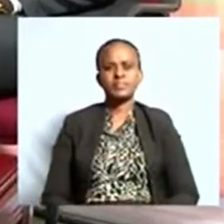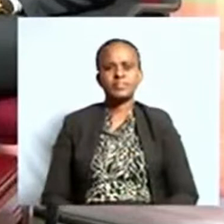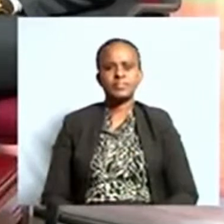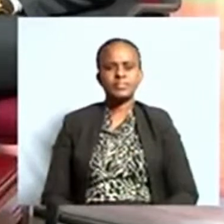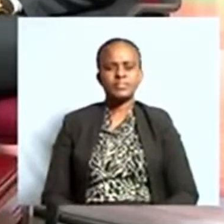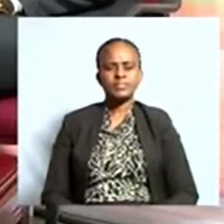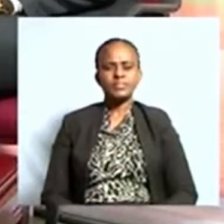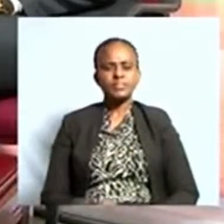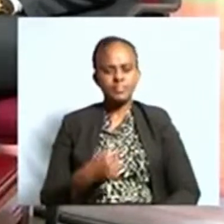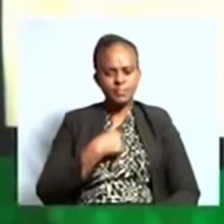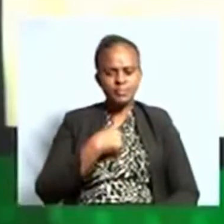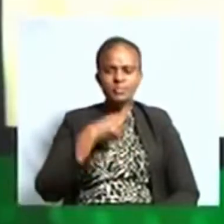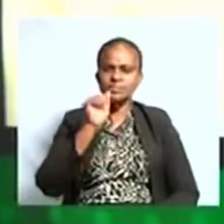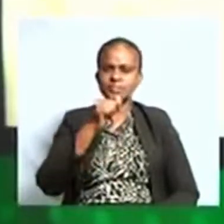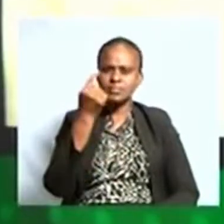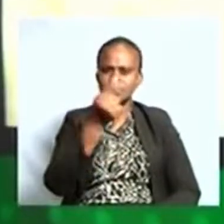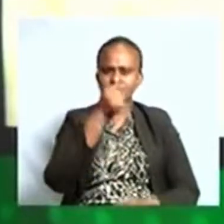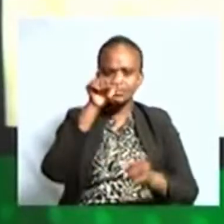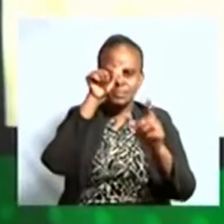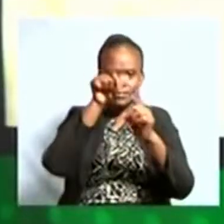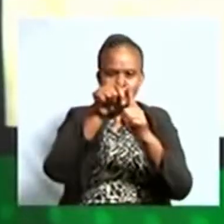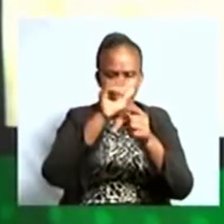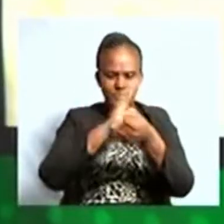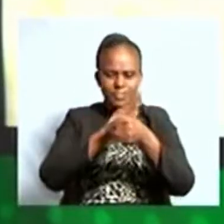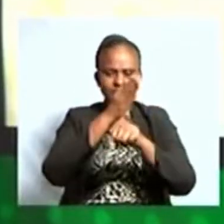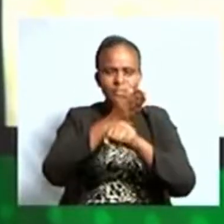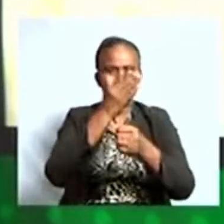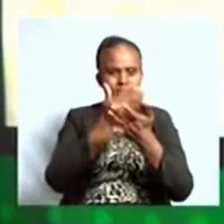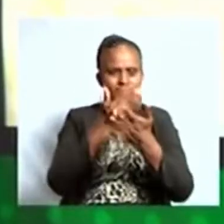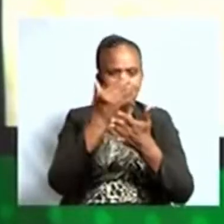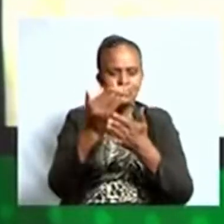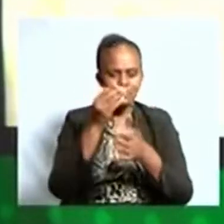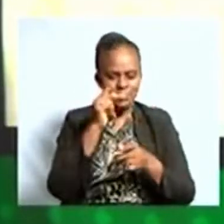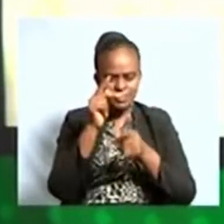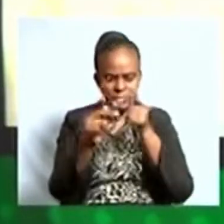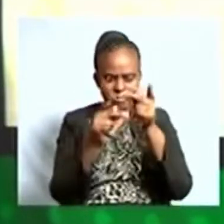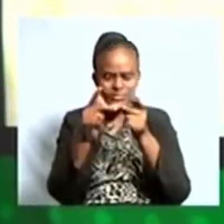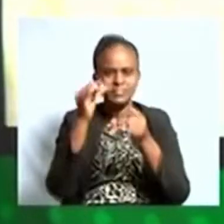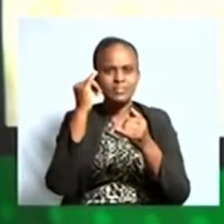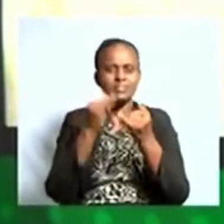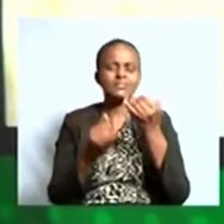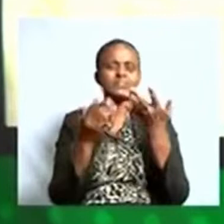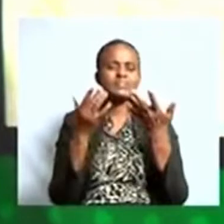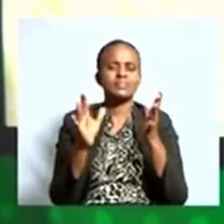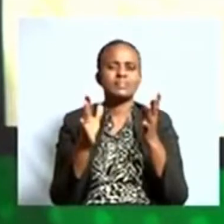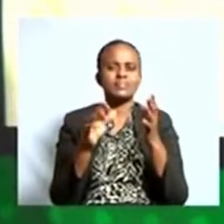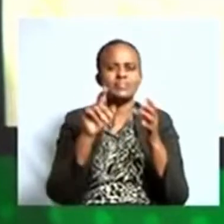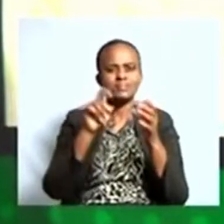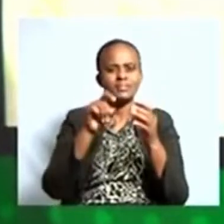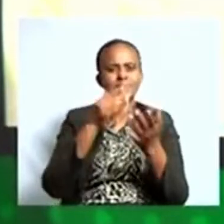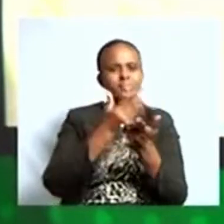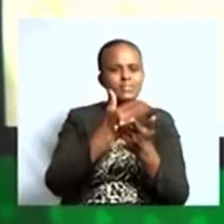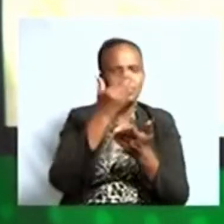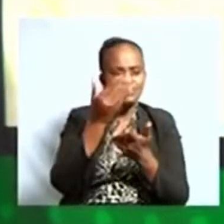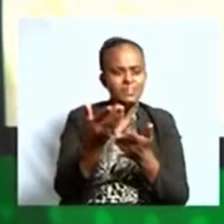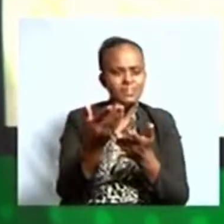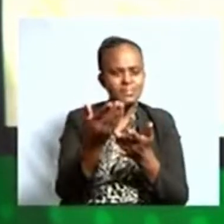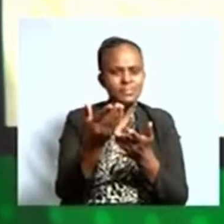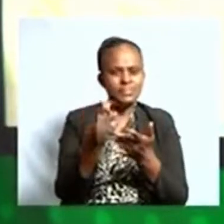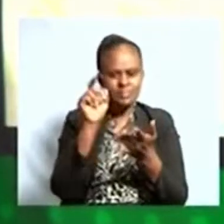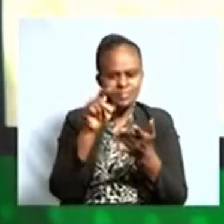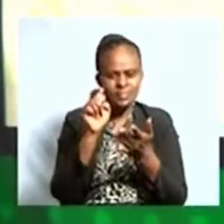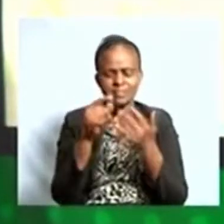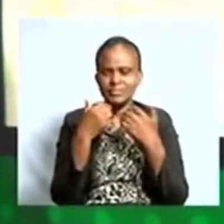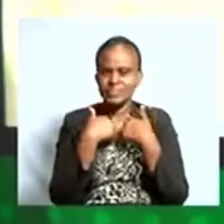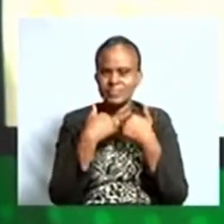I can only set the targets once the procurement process has been done. We need to procure, we need to